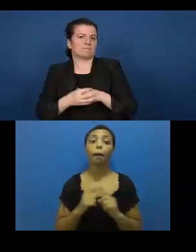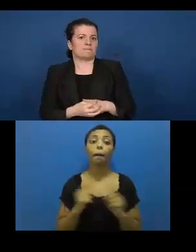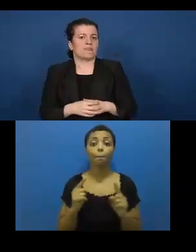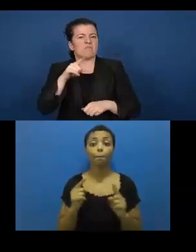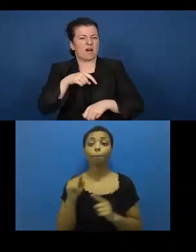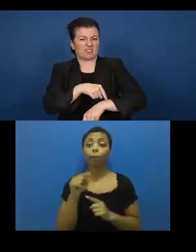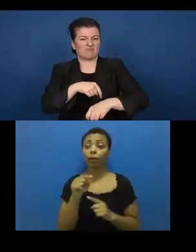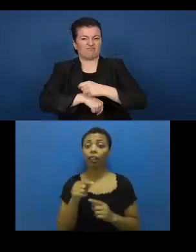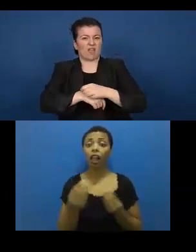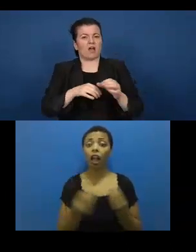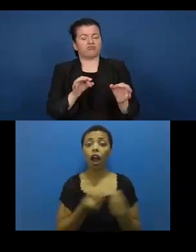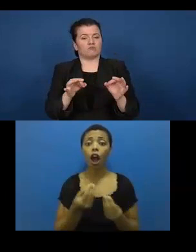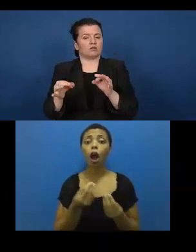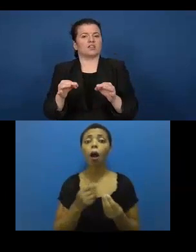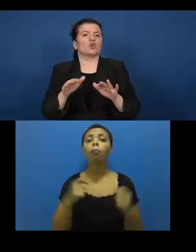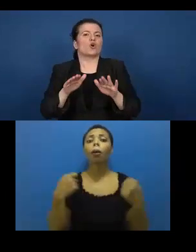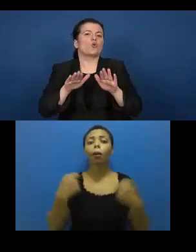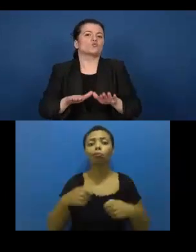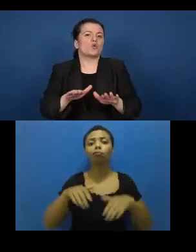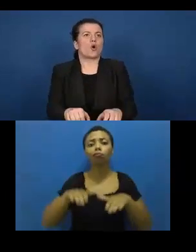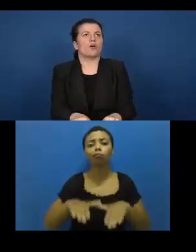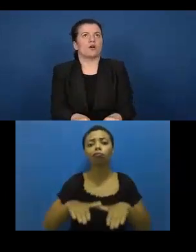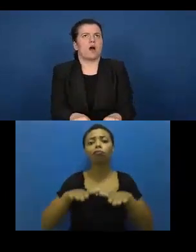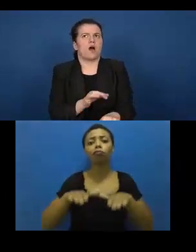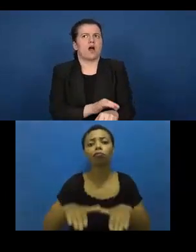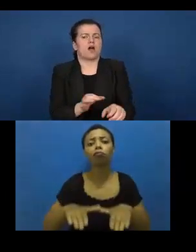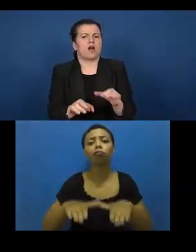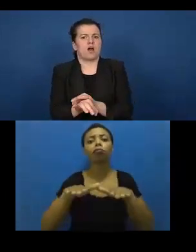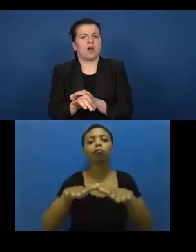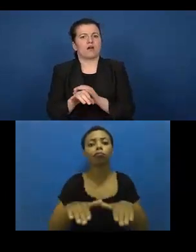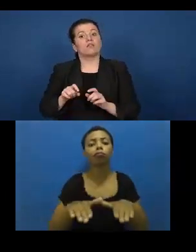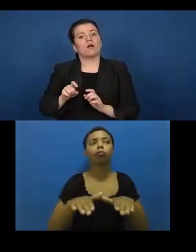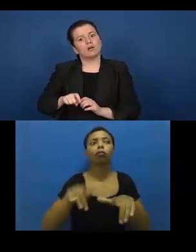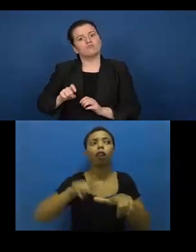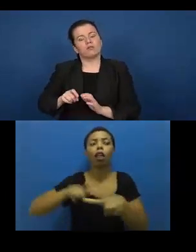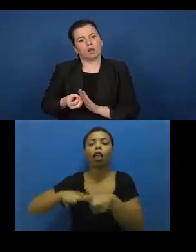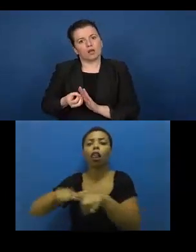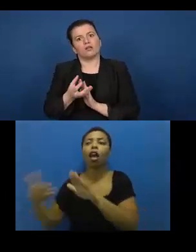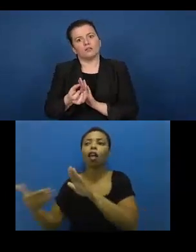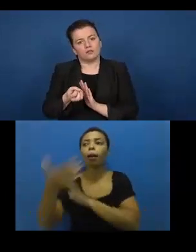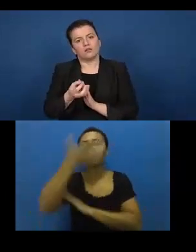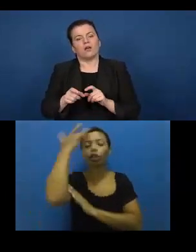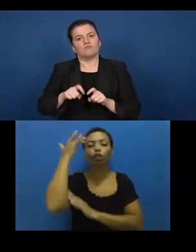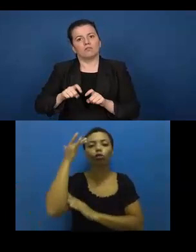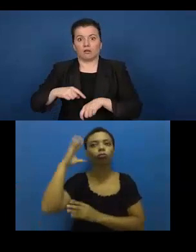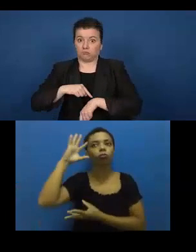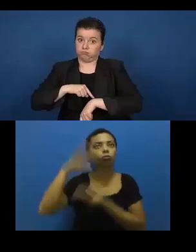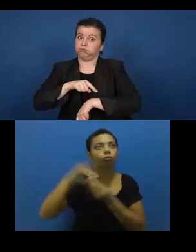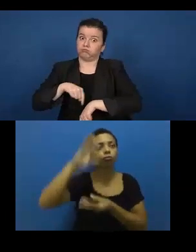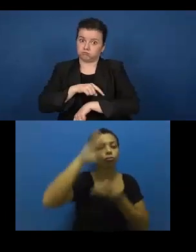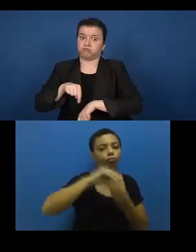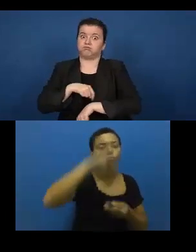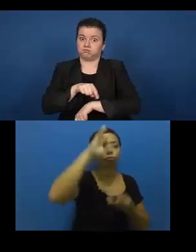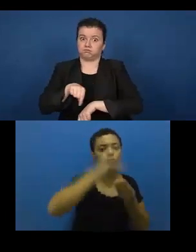be displayed quite slowly. This means that sending messages can take very long. So our conclusion from this is